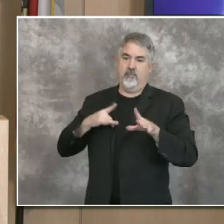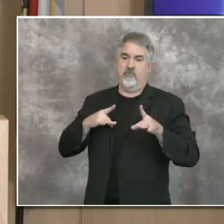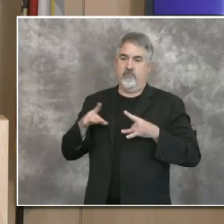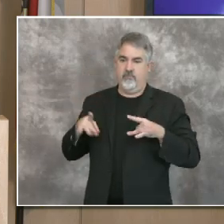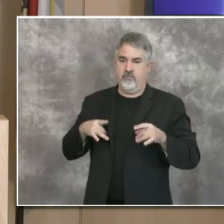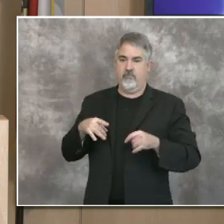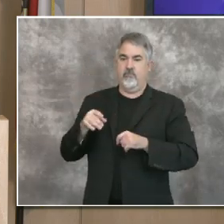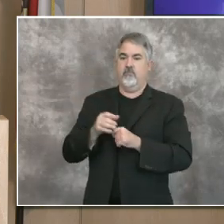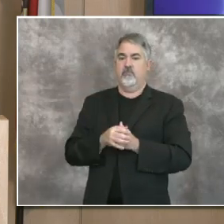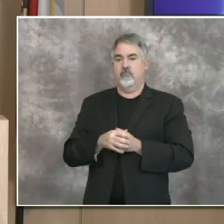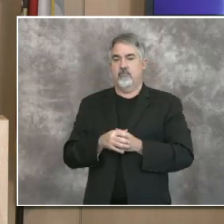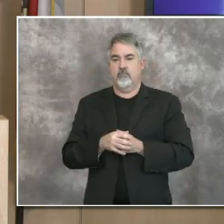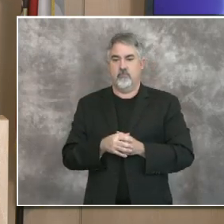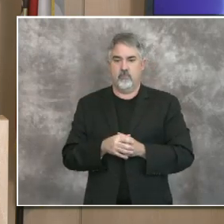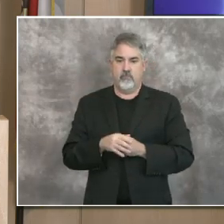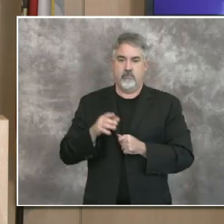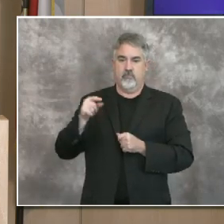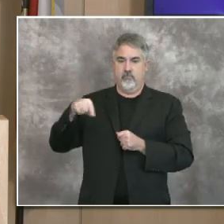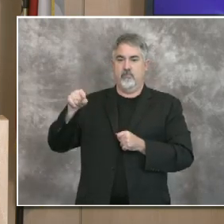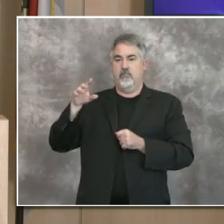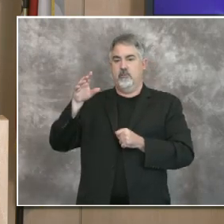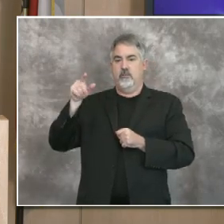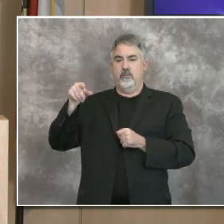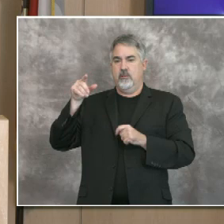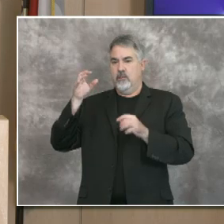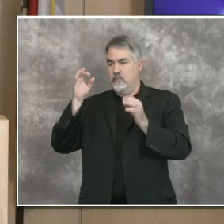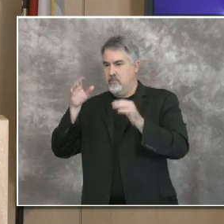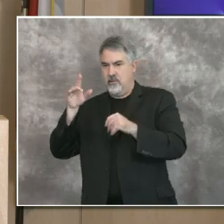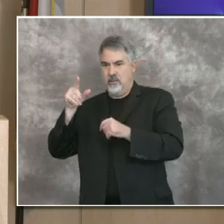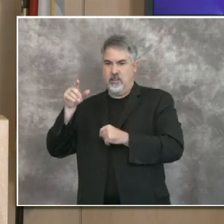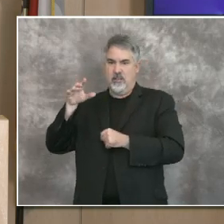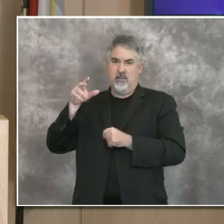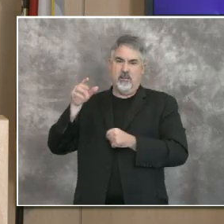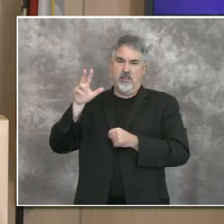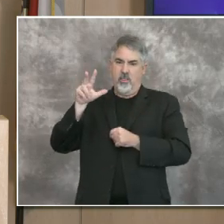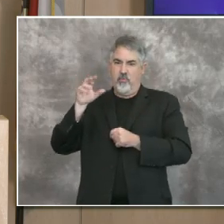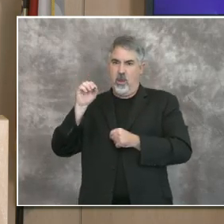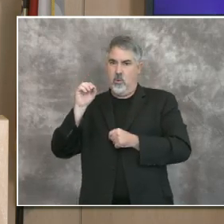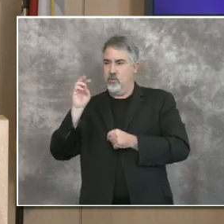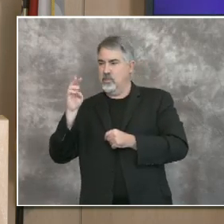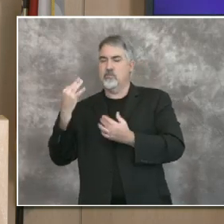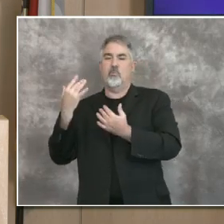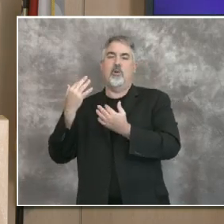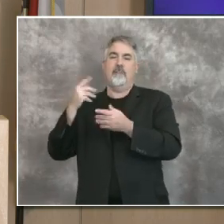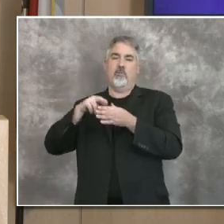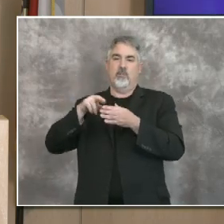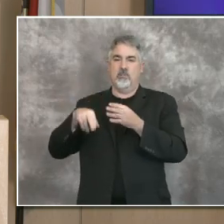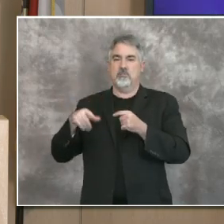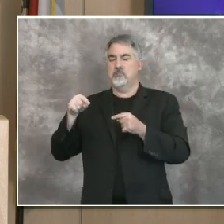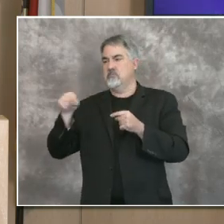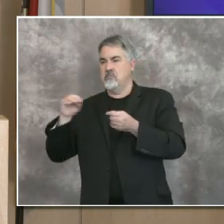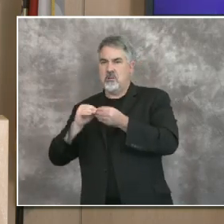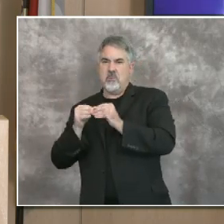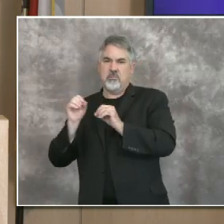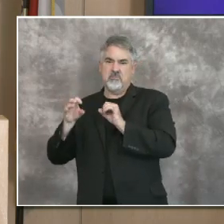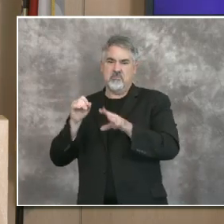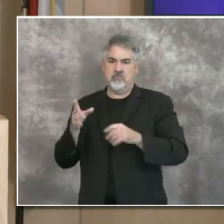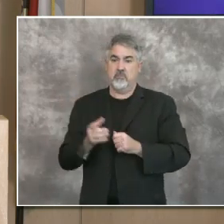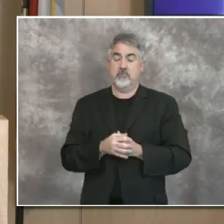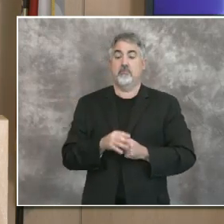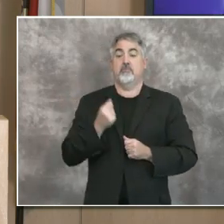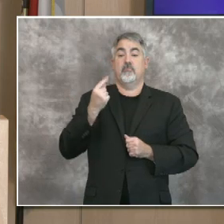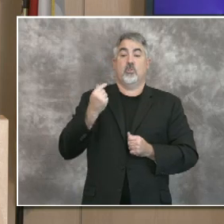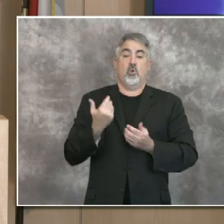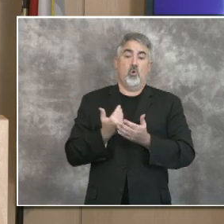were indeterminate, will need to be retested, and 306 pending the results. The new entity they're doing the test,